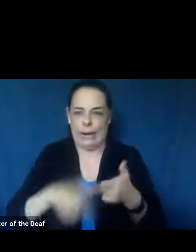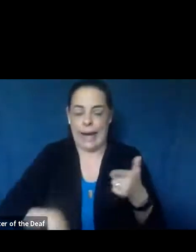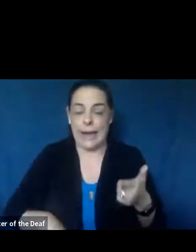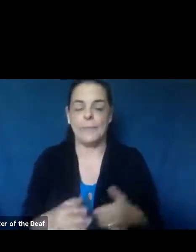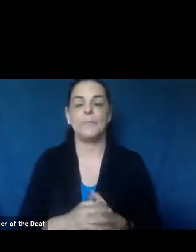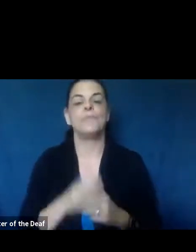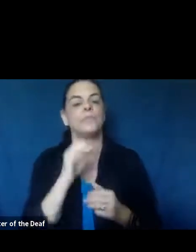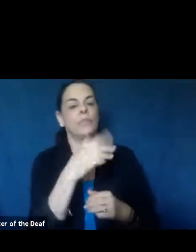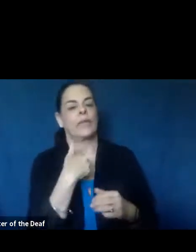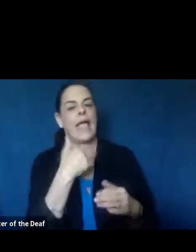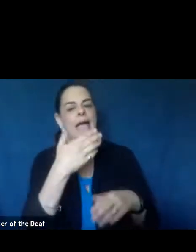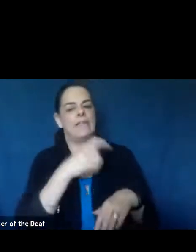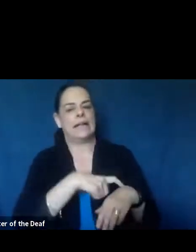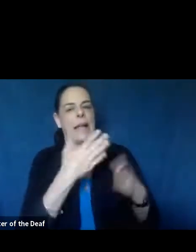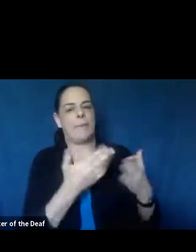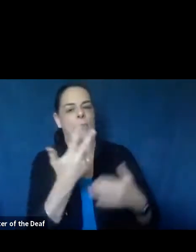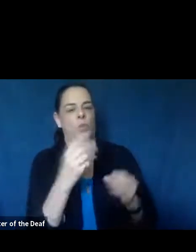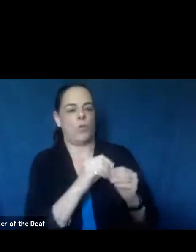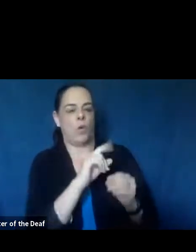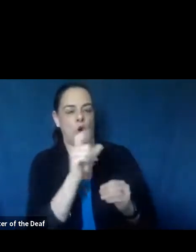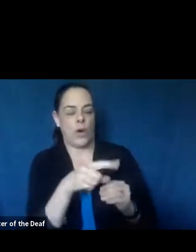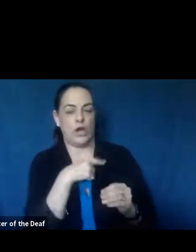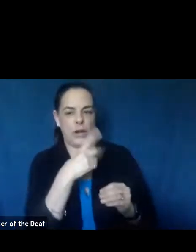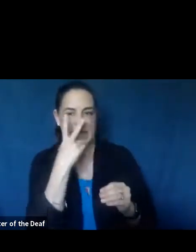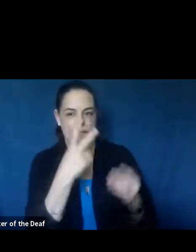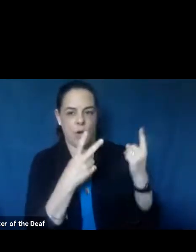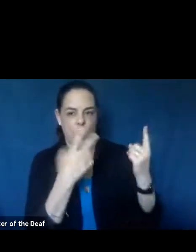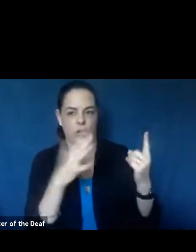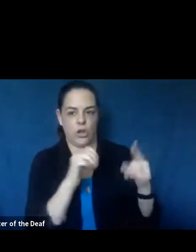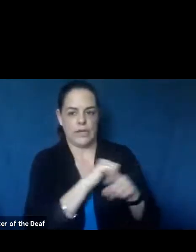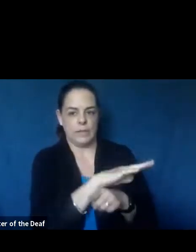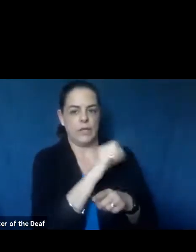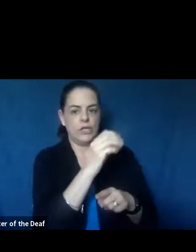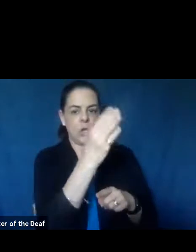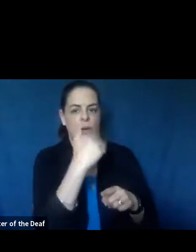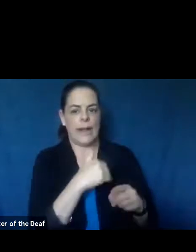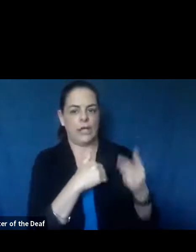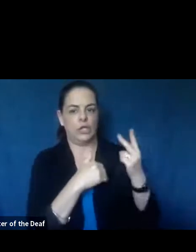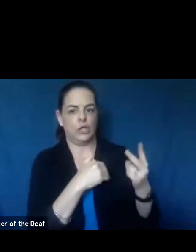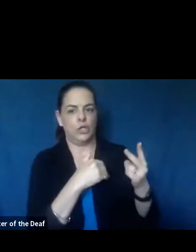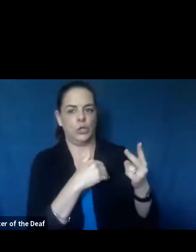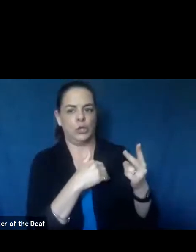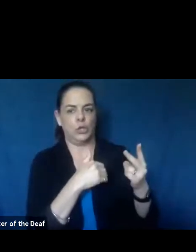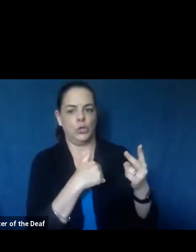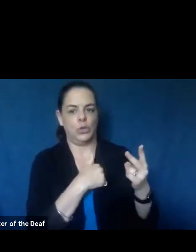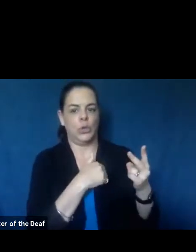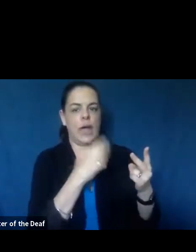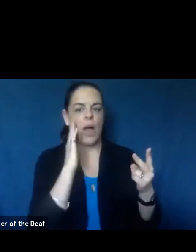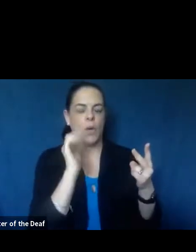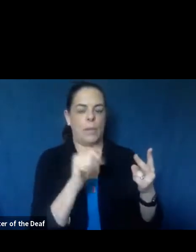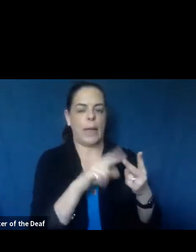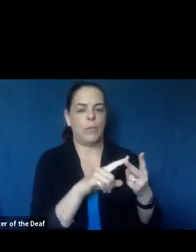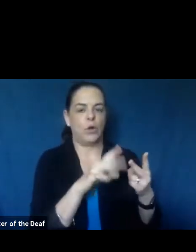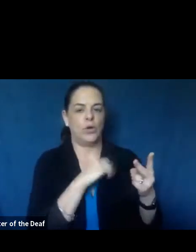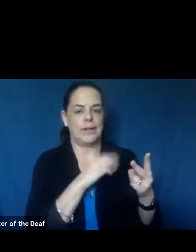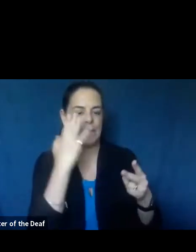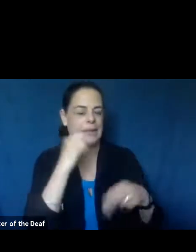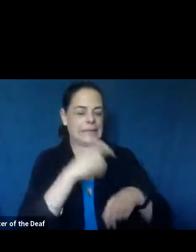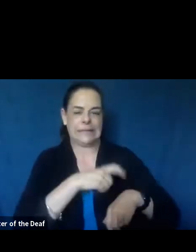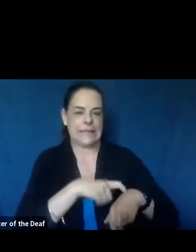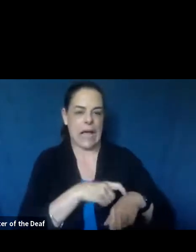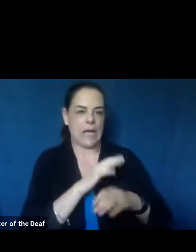we've got just about time for 3 more questions. I see one's already submitted, so the next 2 that are submitted are the ones that we'll be able to take for enough time for